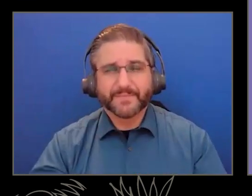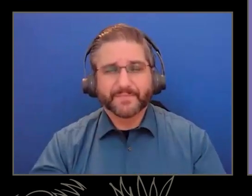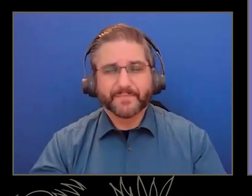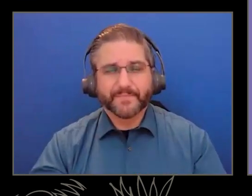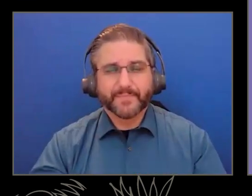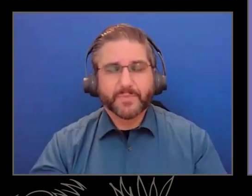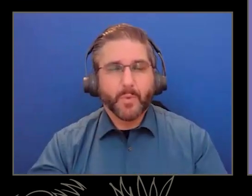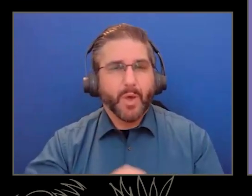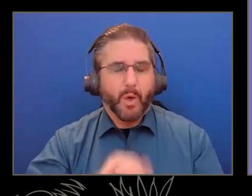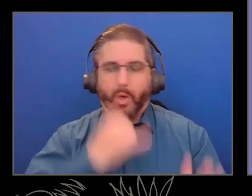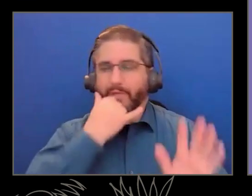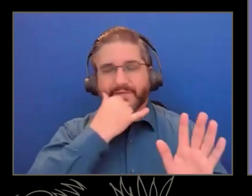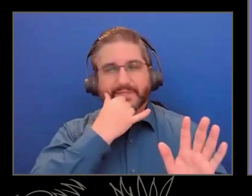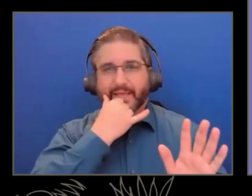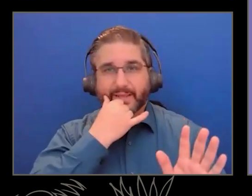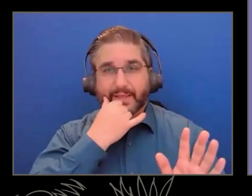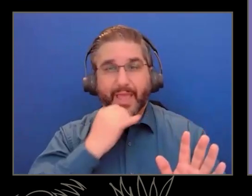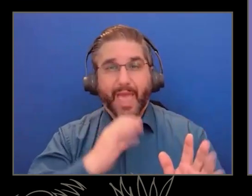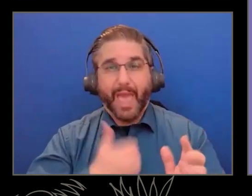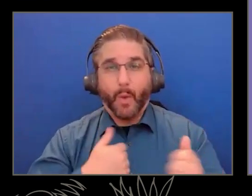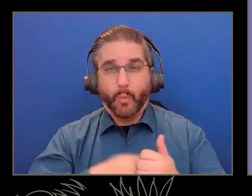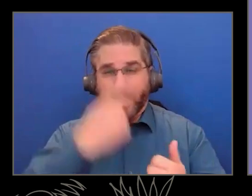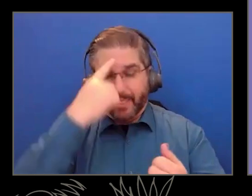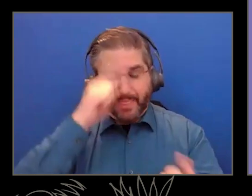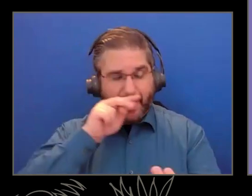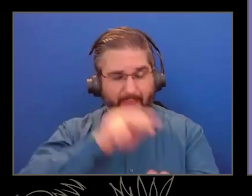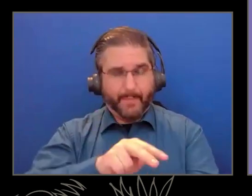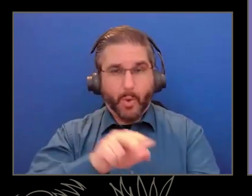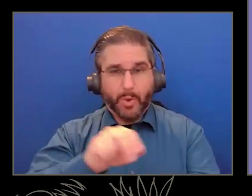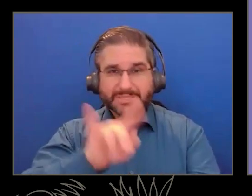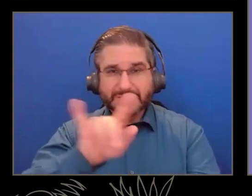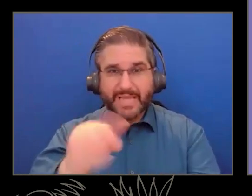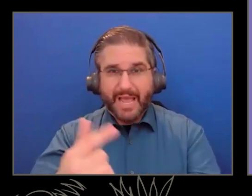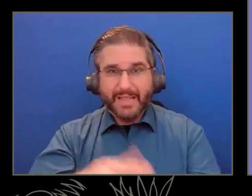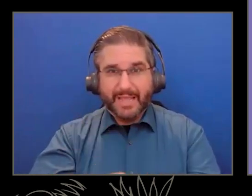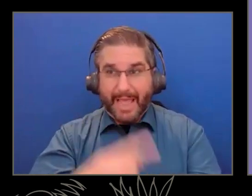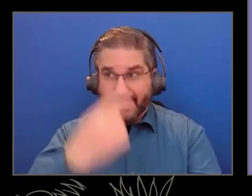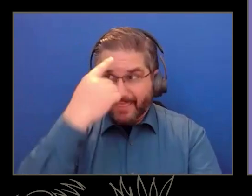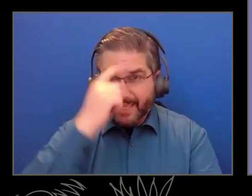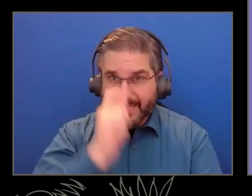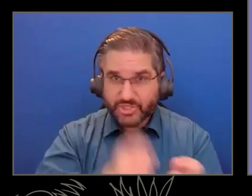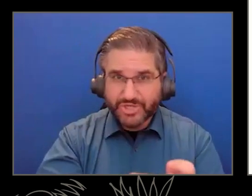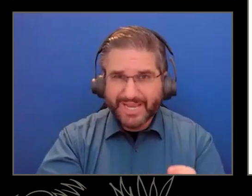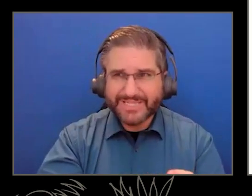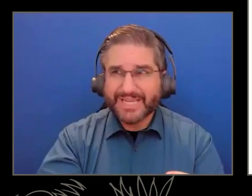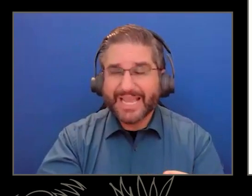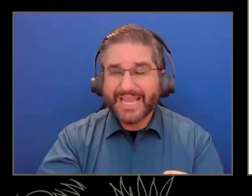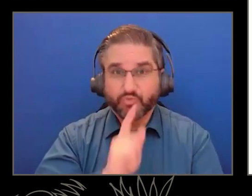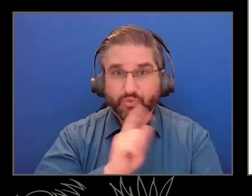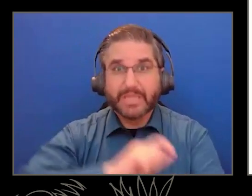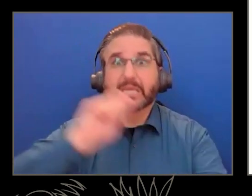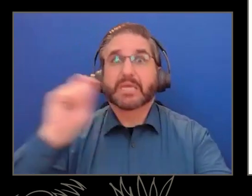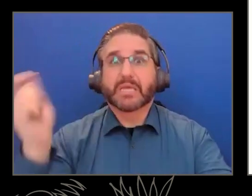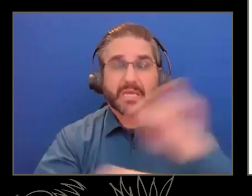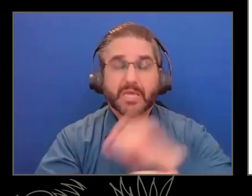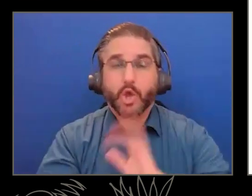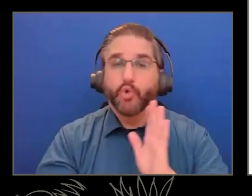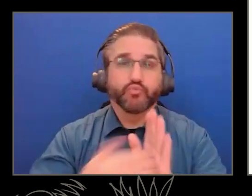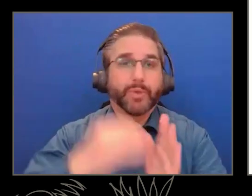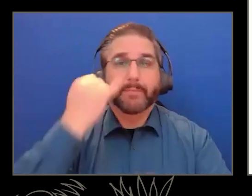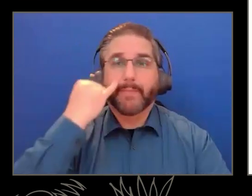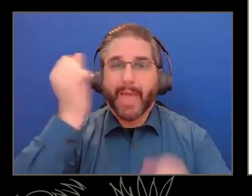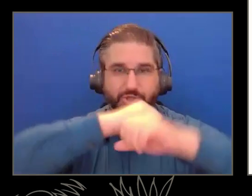suddenly, the way that we think about styling isn't just changing, it's almost being reimagined. So React